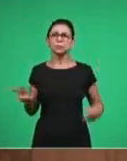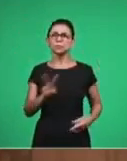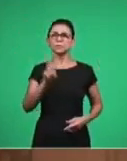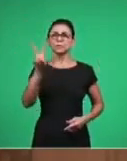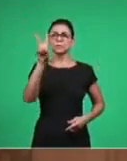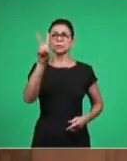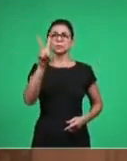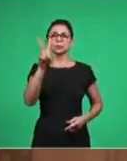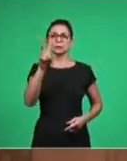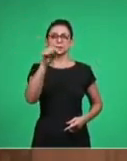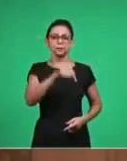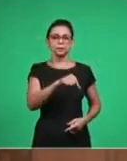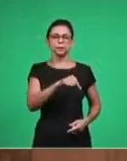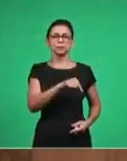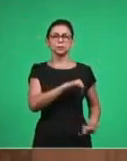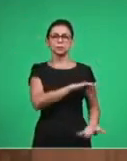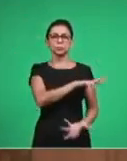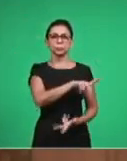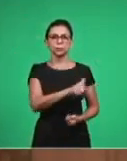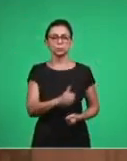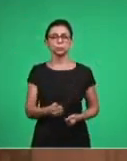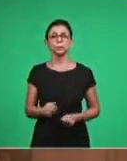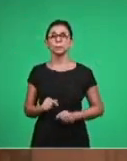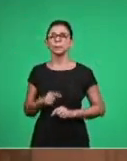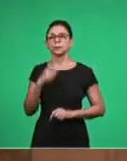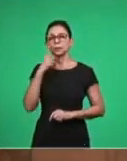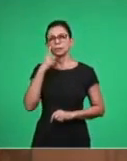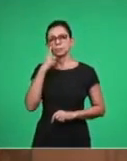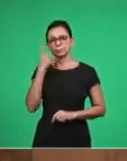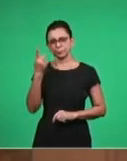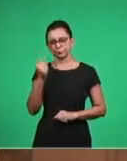the values of this life.